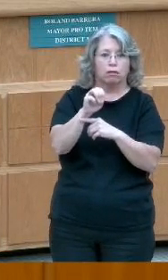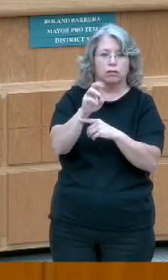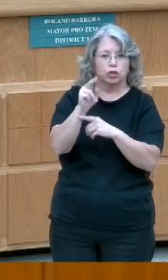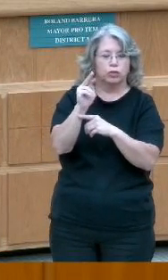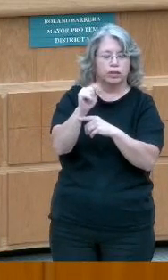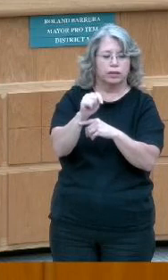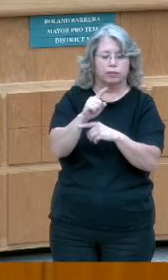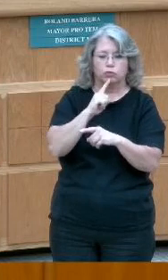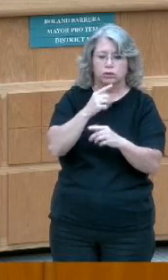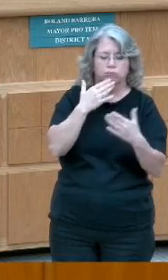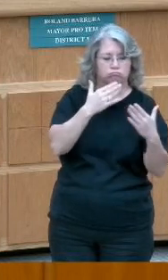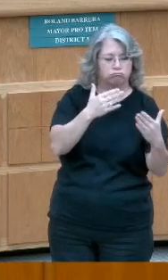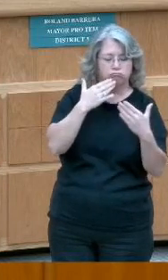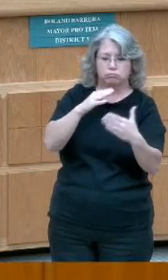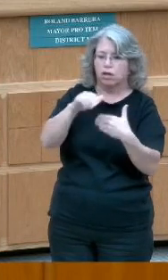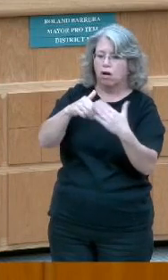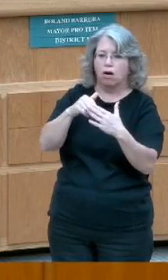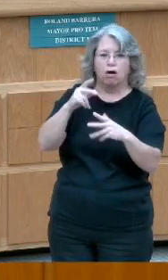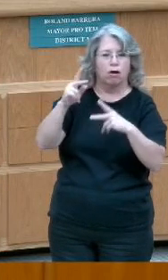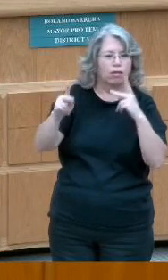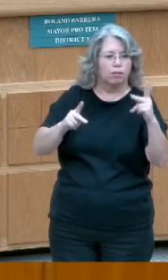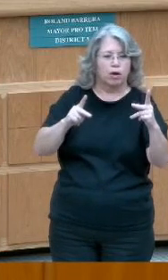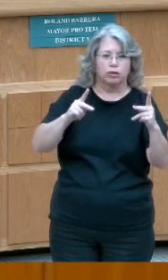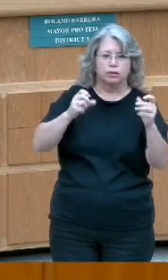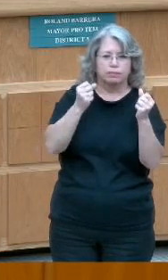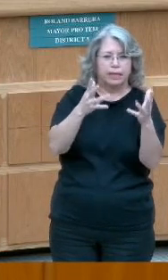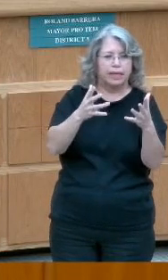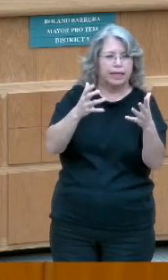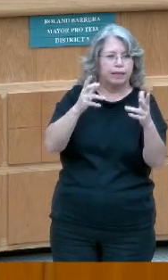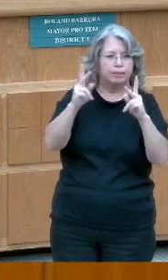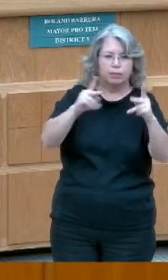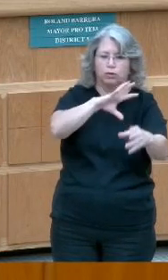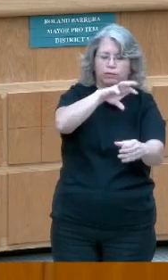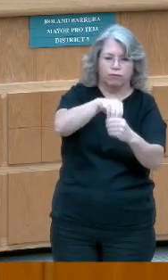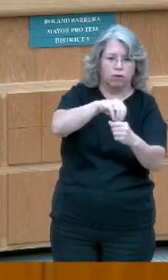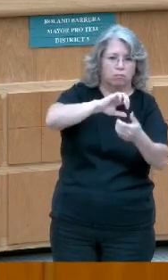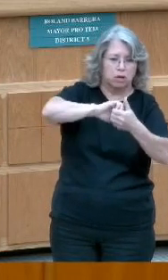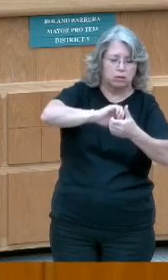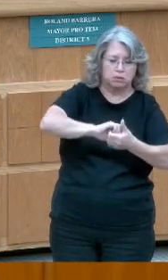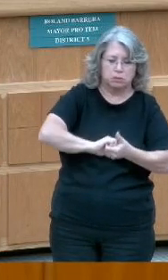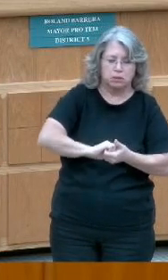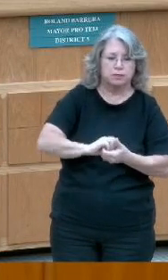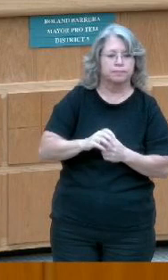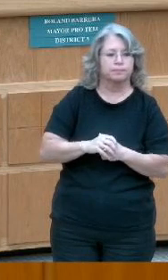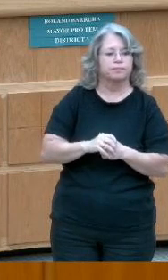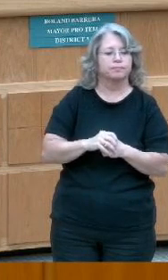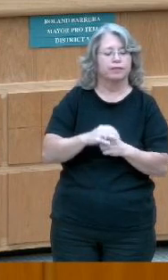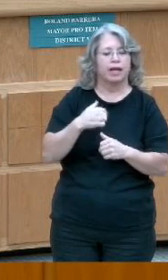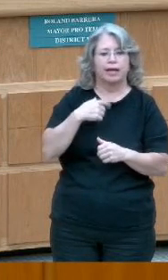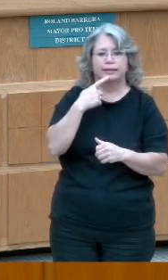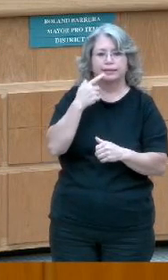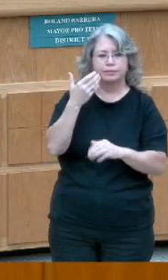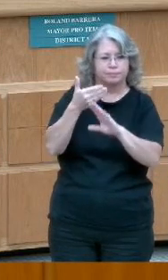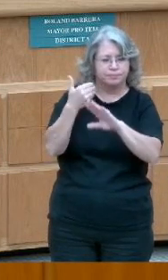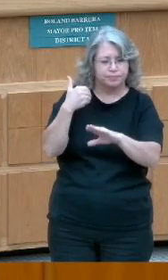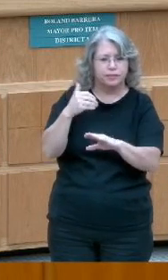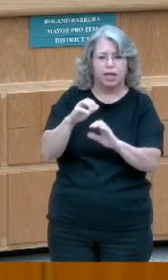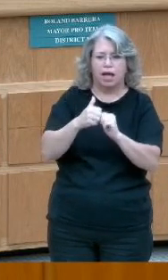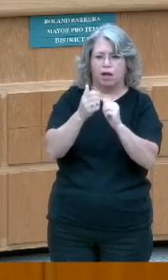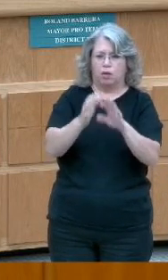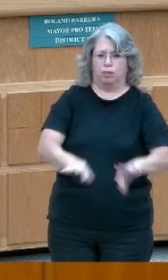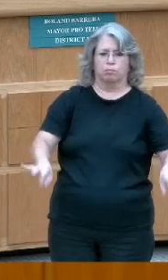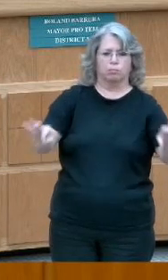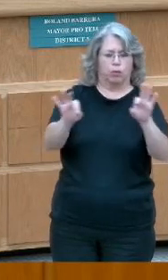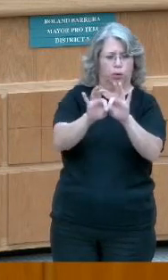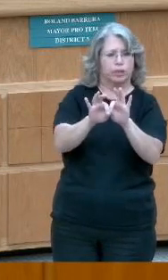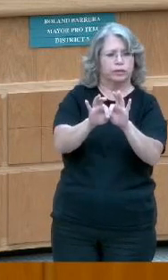people that participated. One of the things you have to say is that, and that I said earlier, is how important it